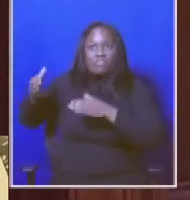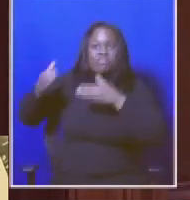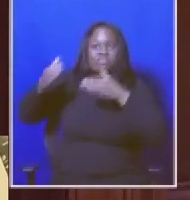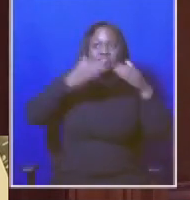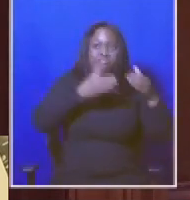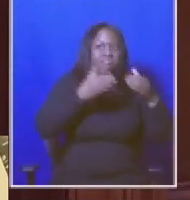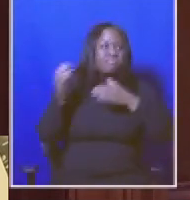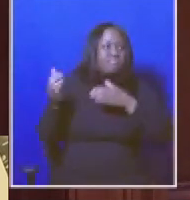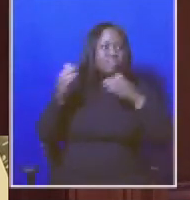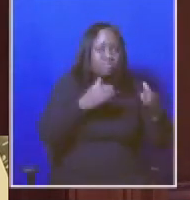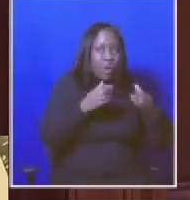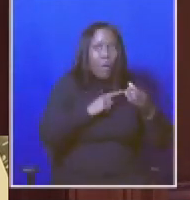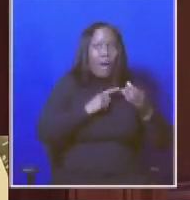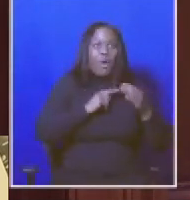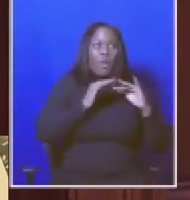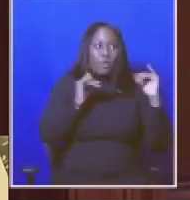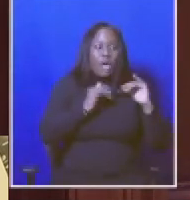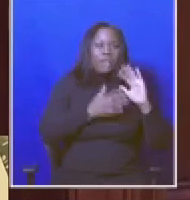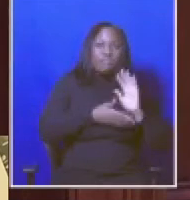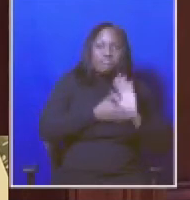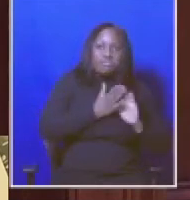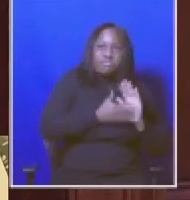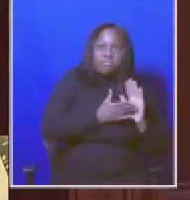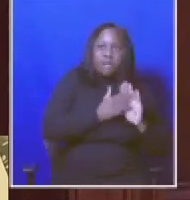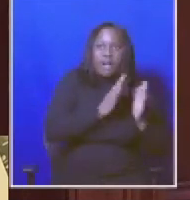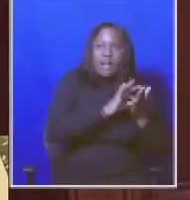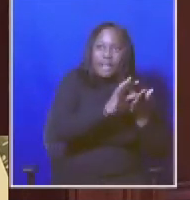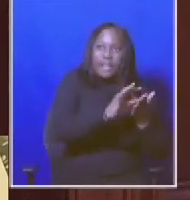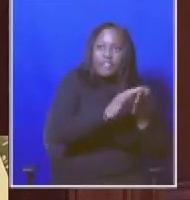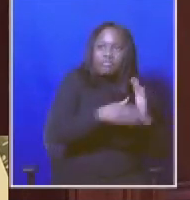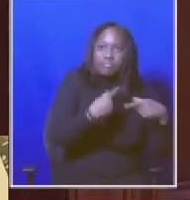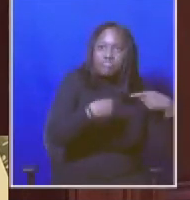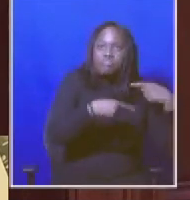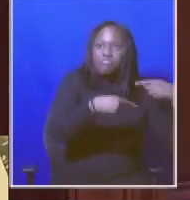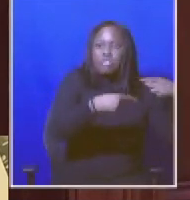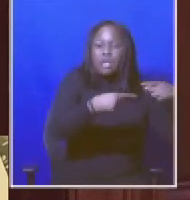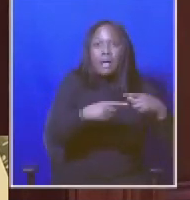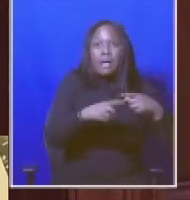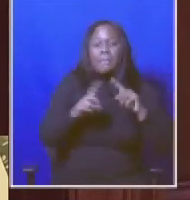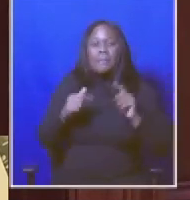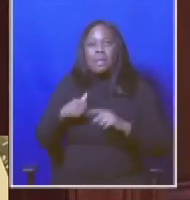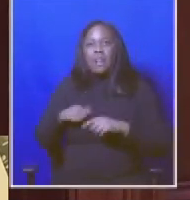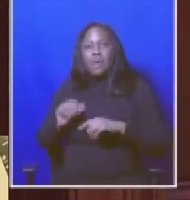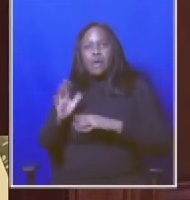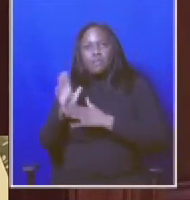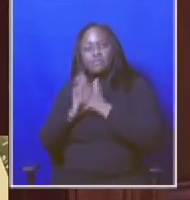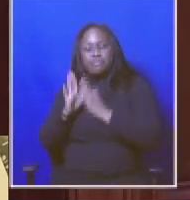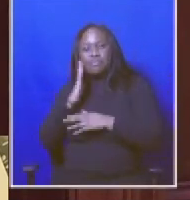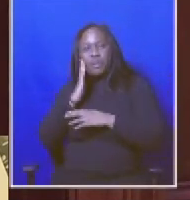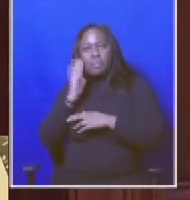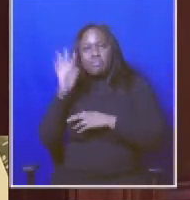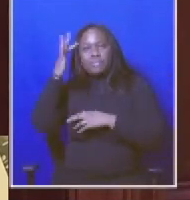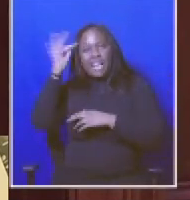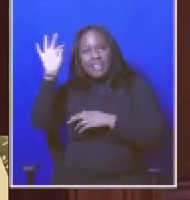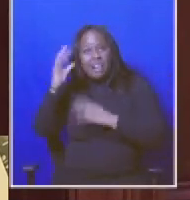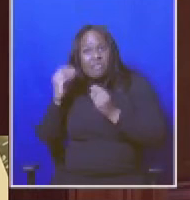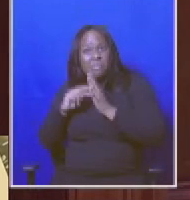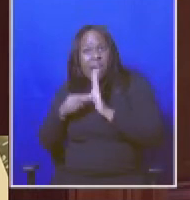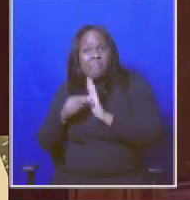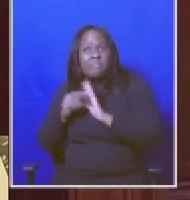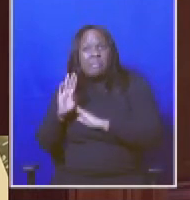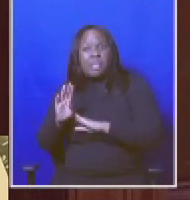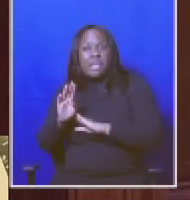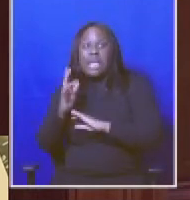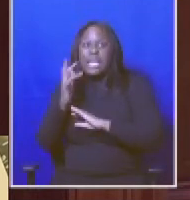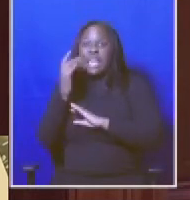through until end of days. So, Deputy President, I want to know, does government have a backup plan to